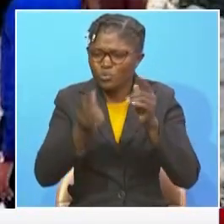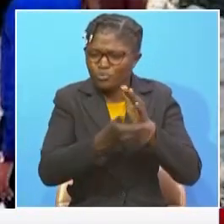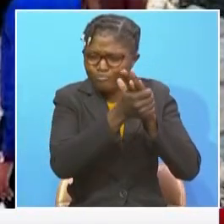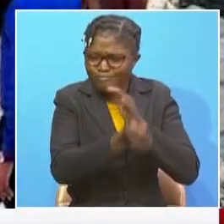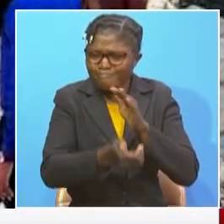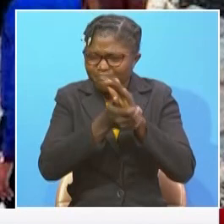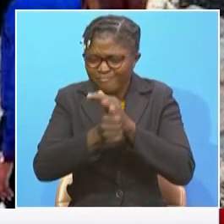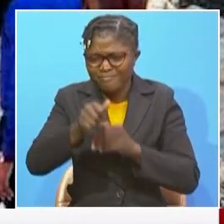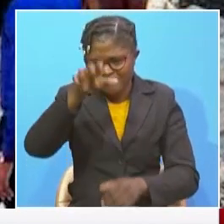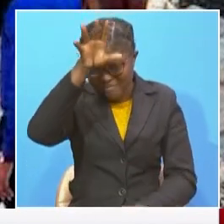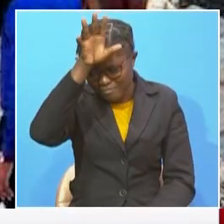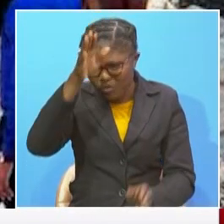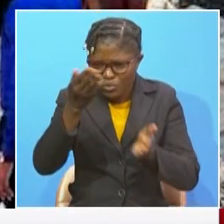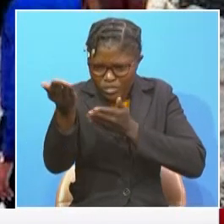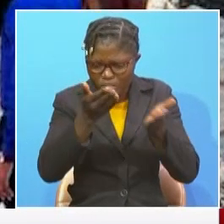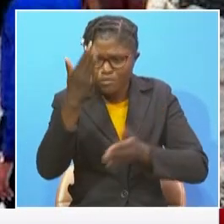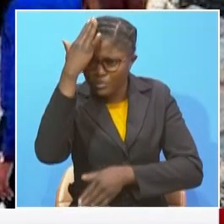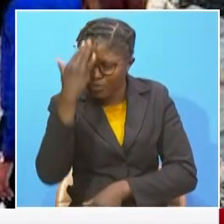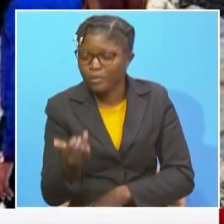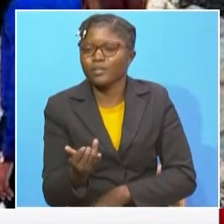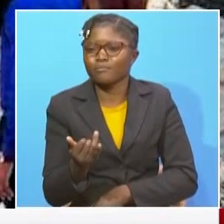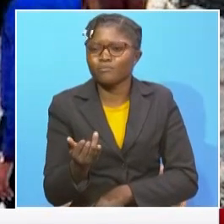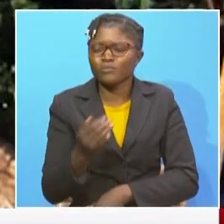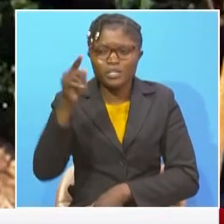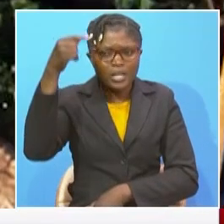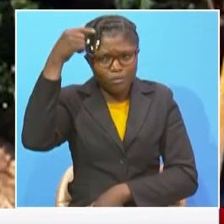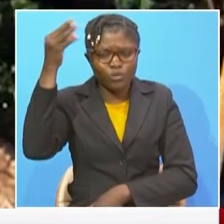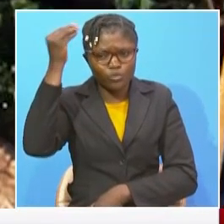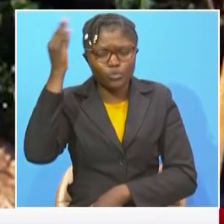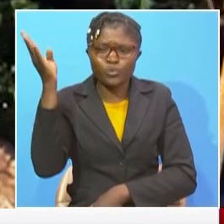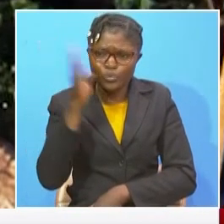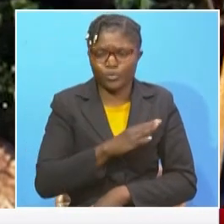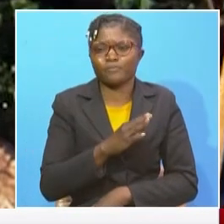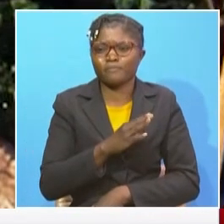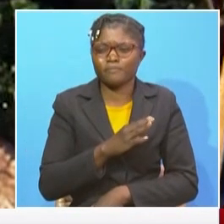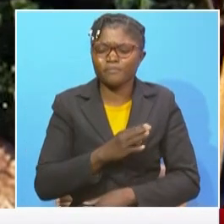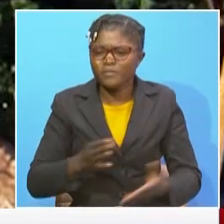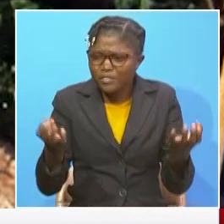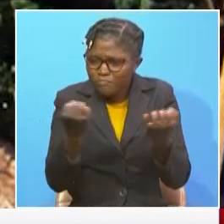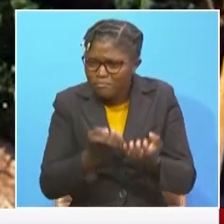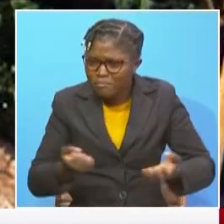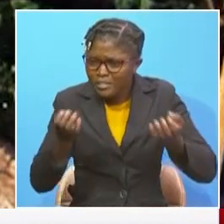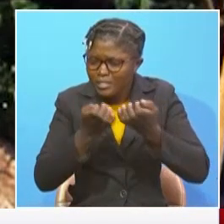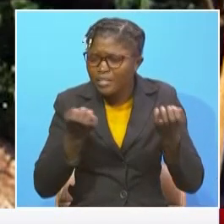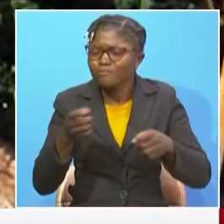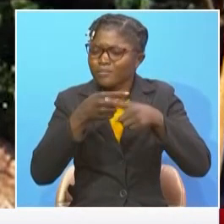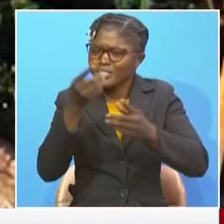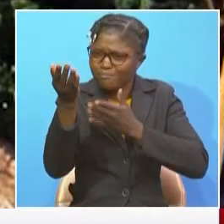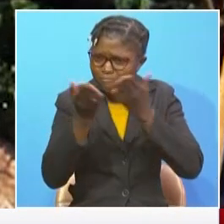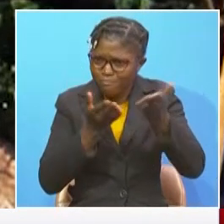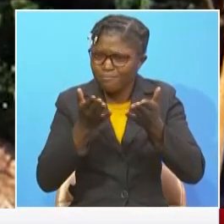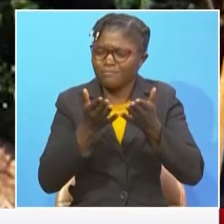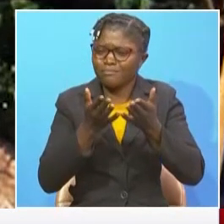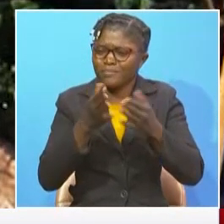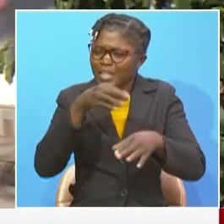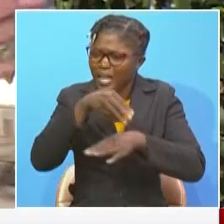mining licenses will be serviced by the council's environmentally and necessary expertise. So the same services that the councils are known